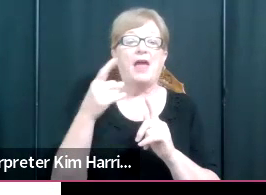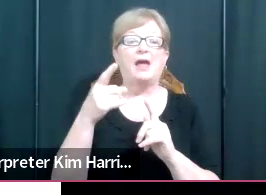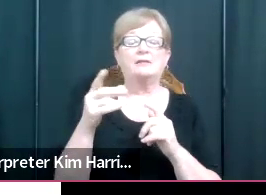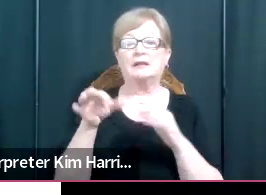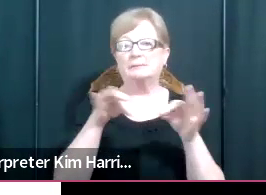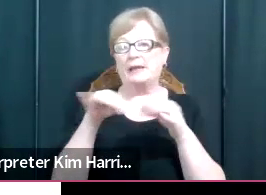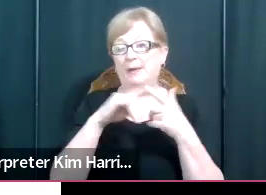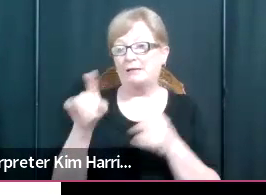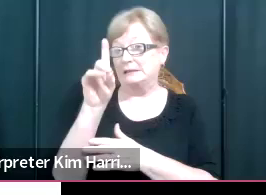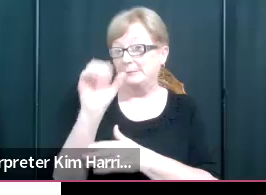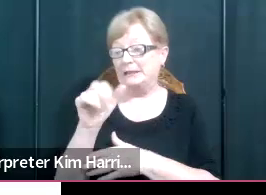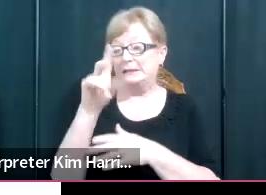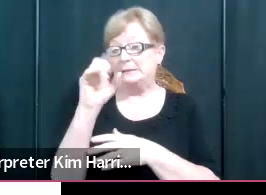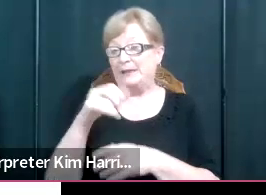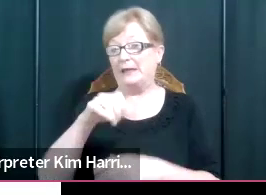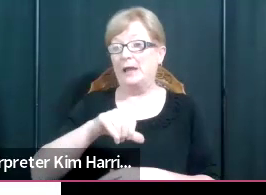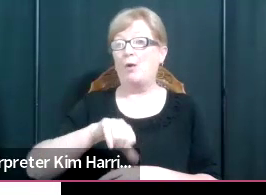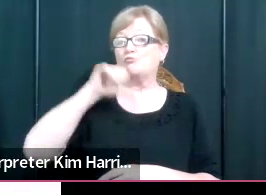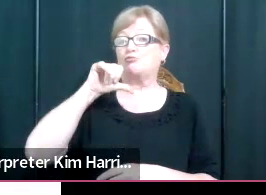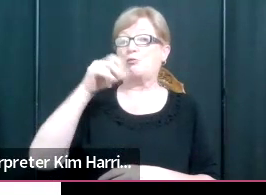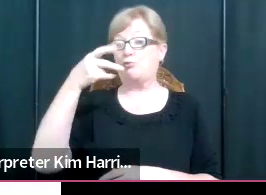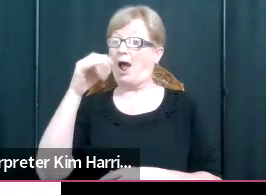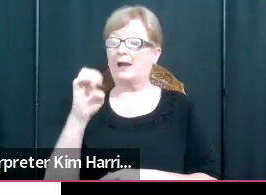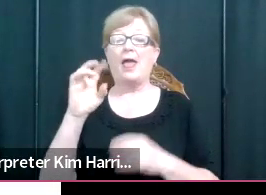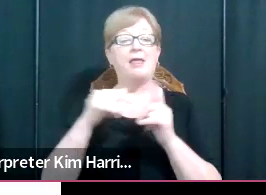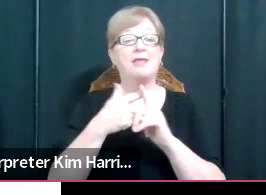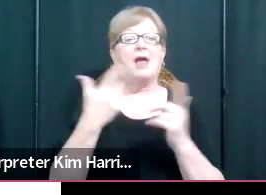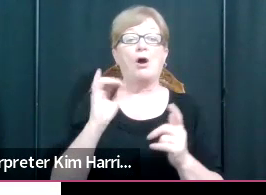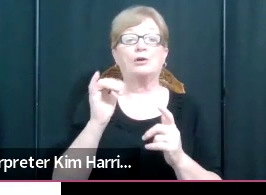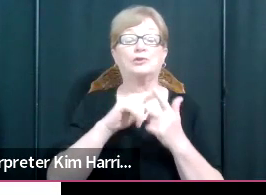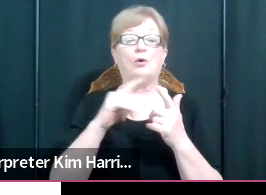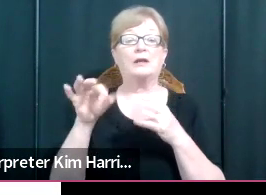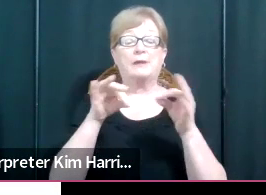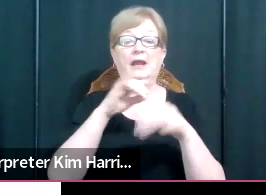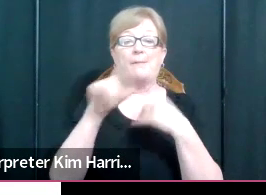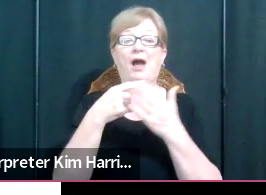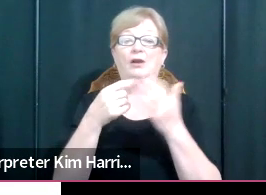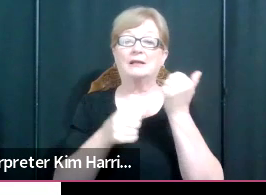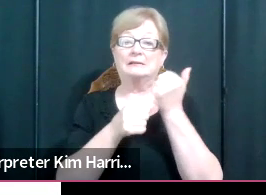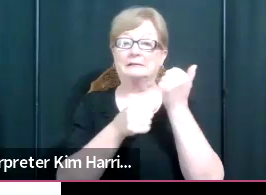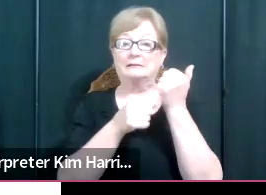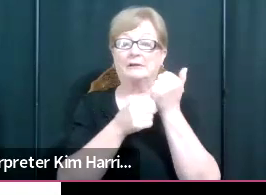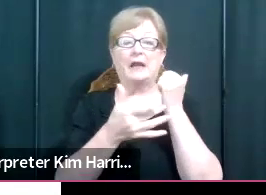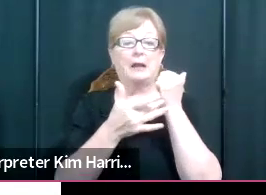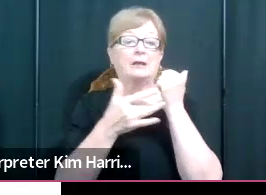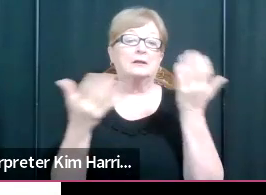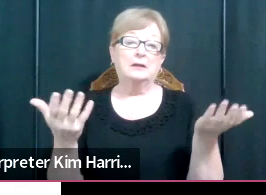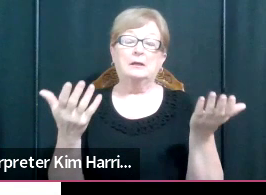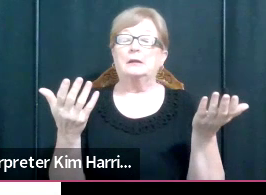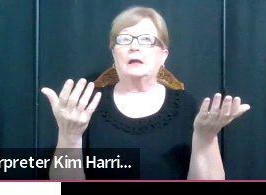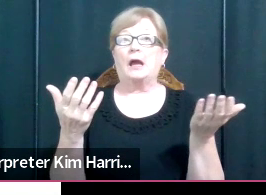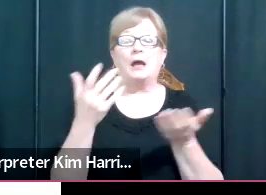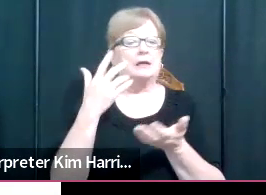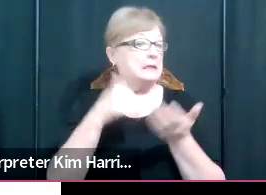disability pride. And then we're going to start looking at assistive technology. And we're going to be looking at